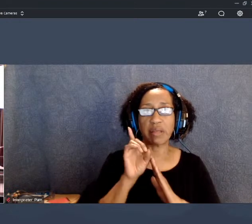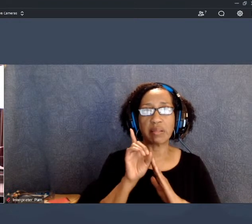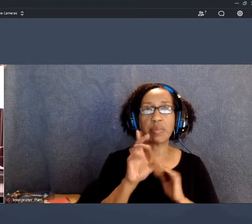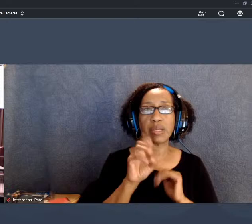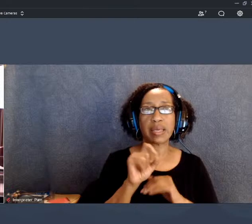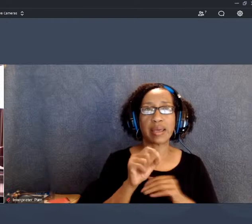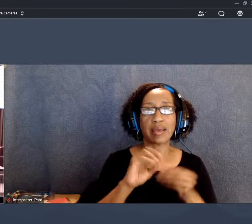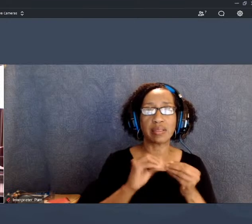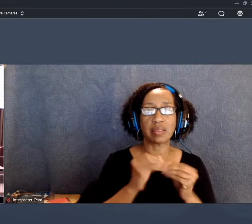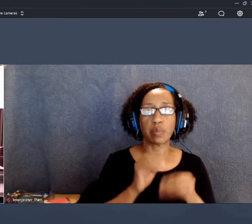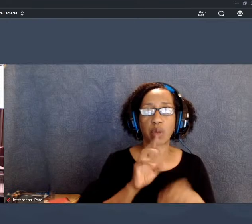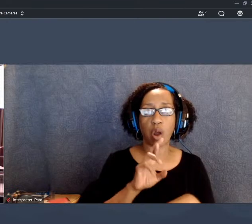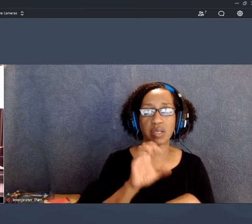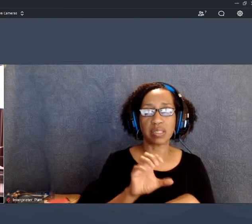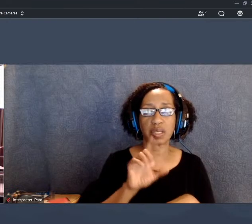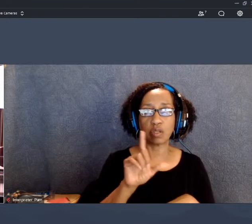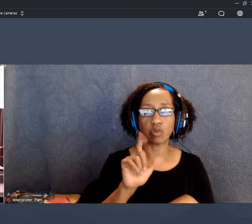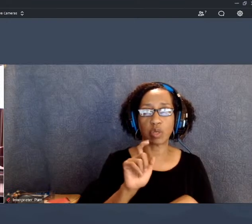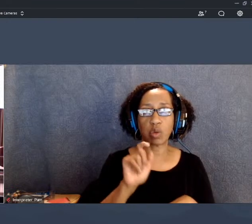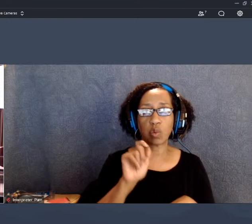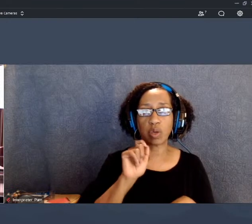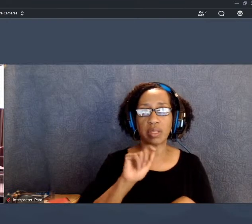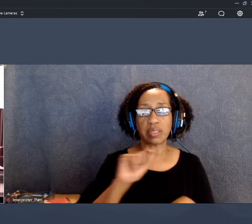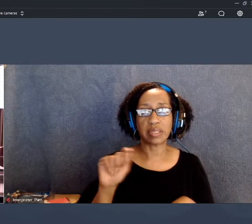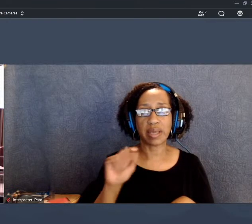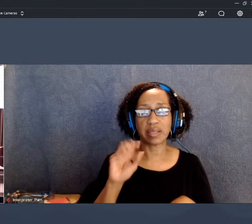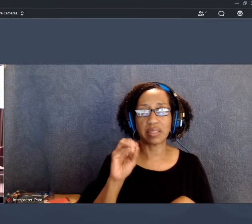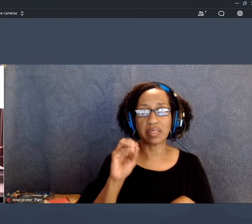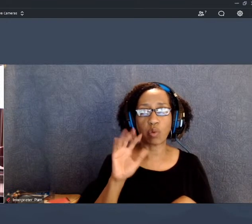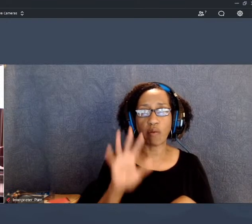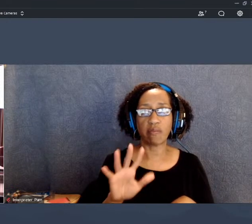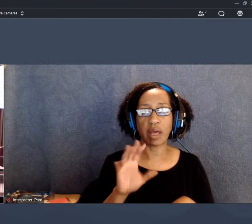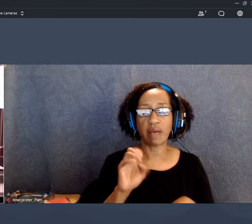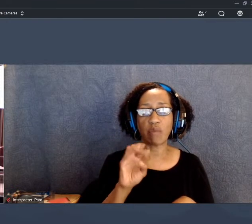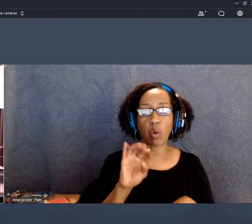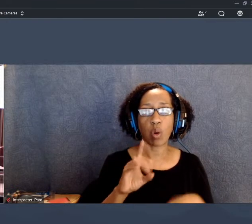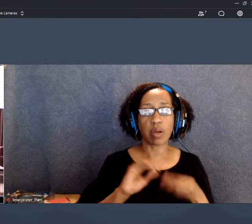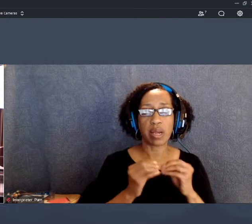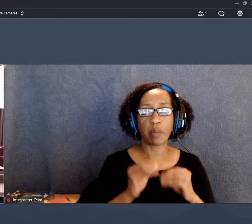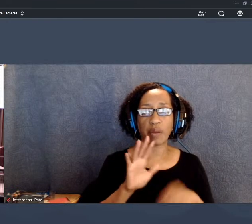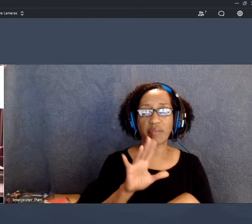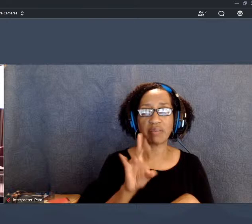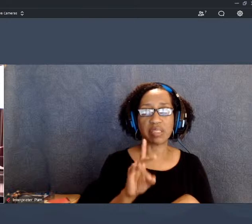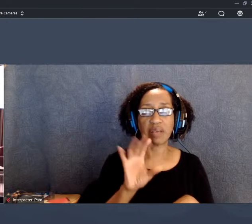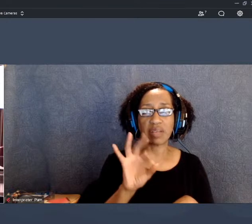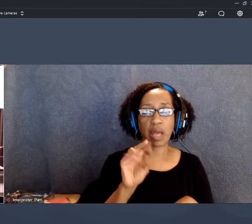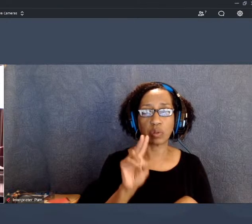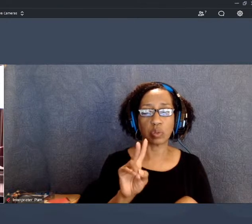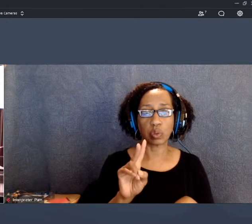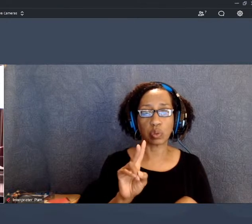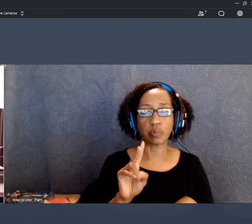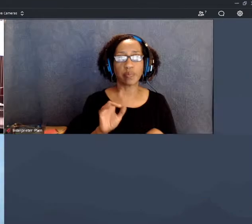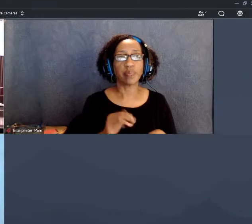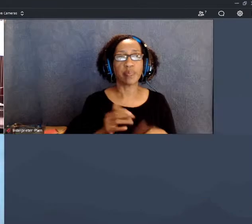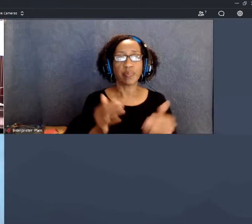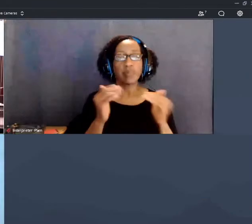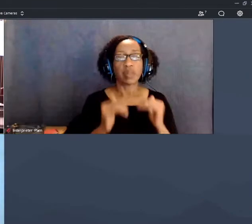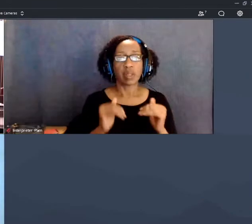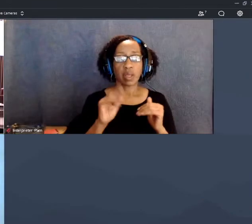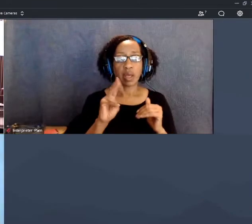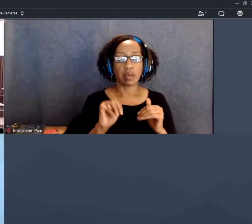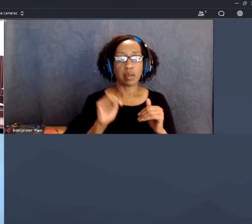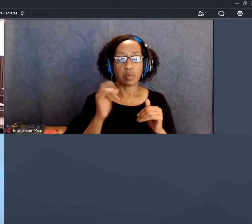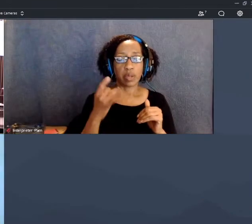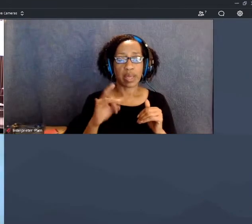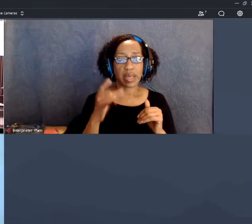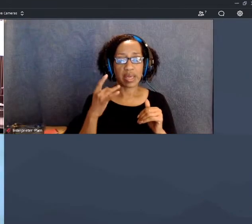is RC 21-05, ordinance number 5792. Item number 18 is a